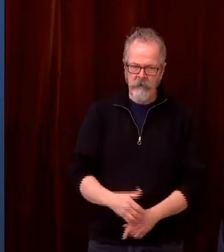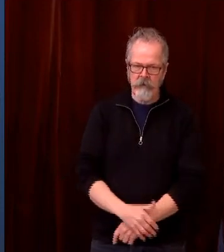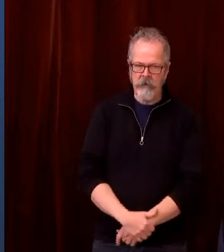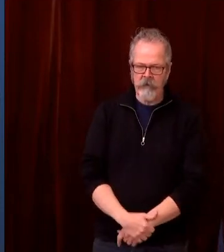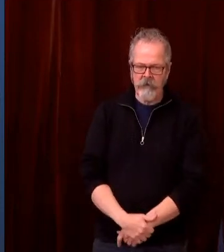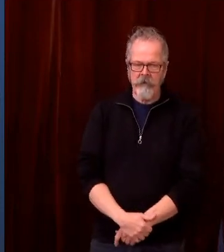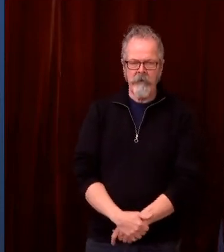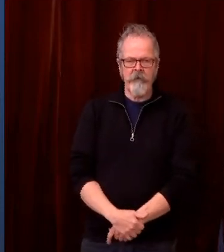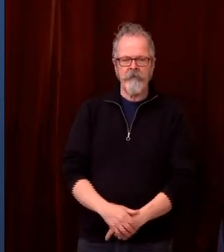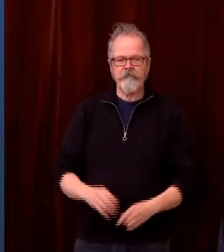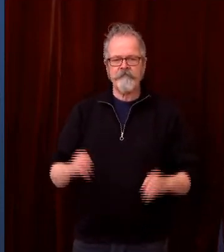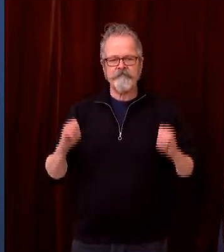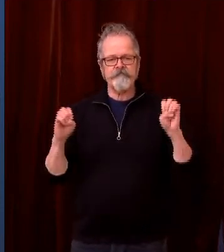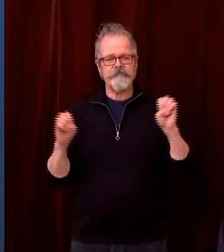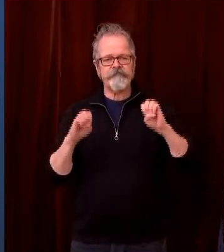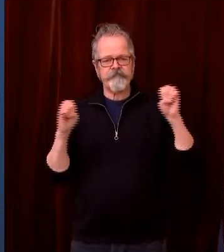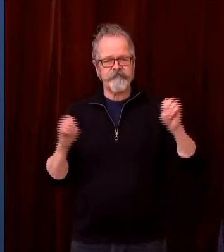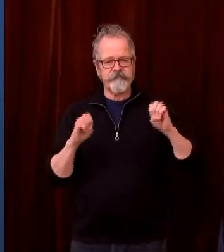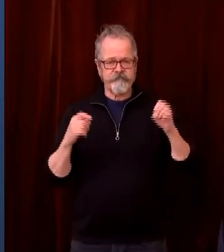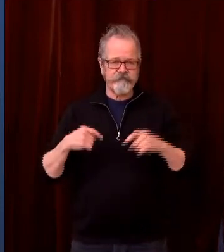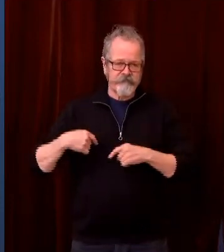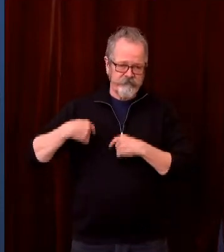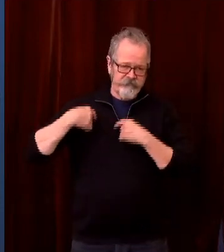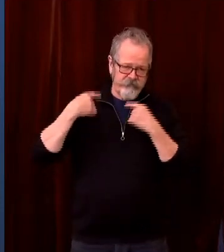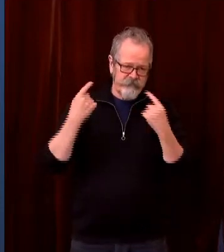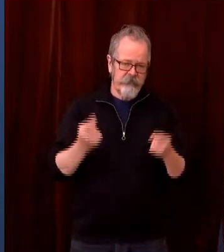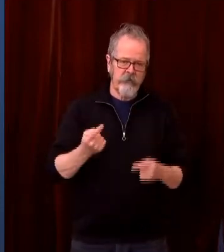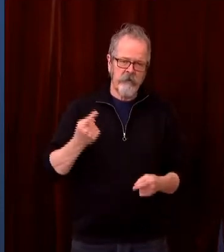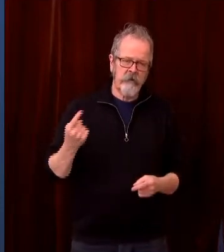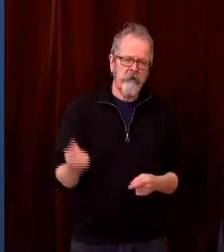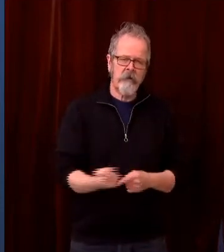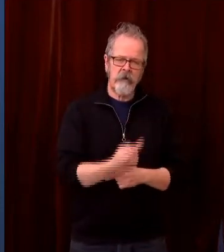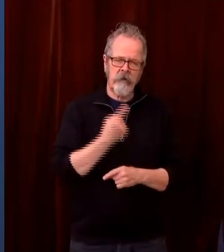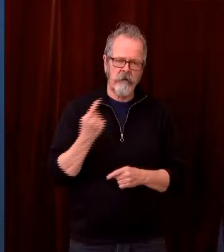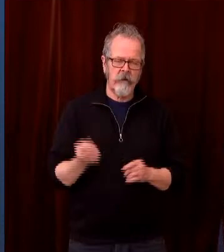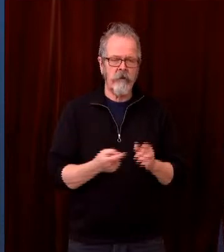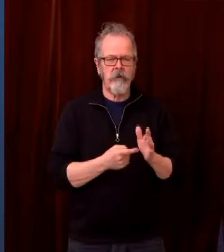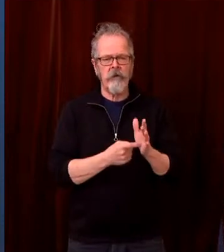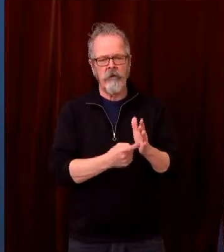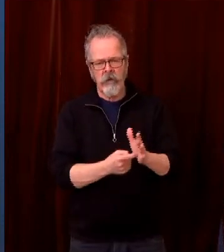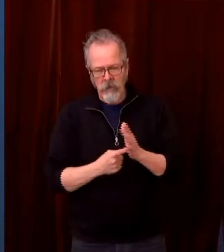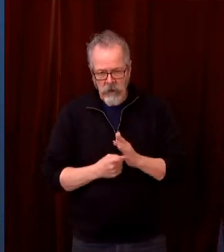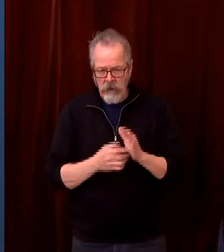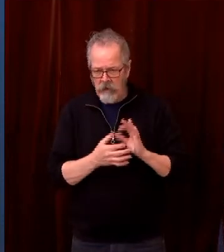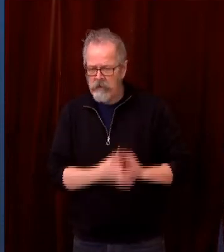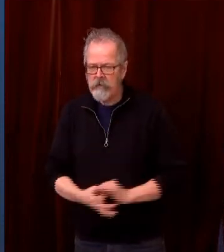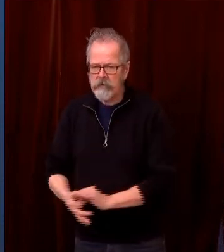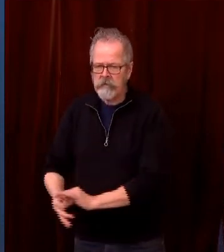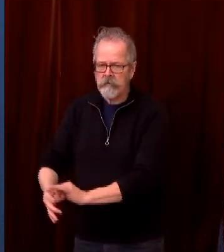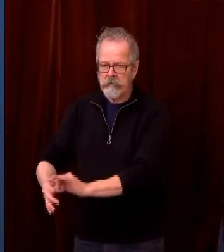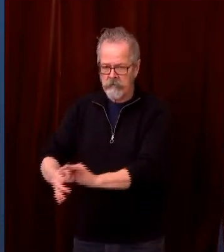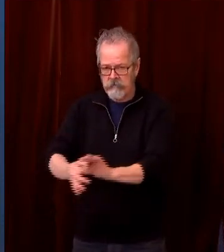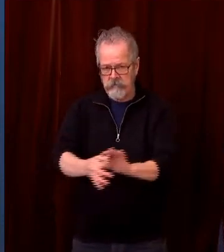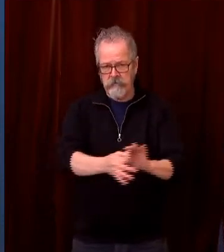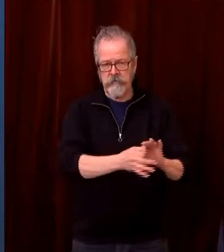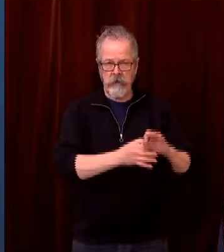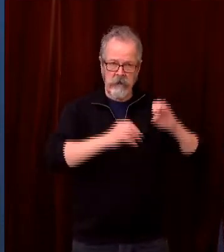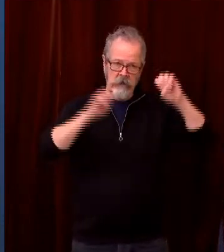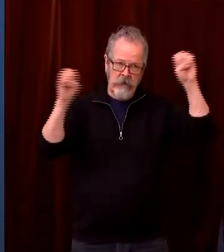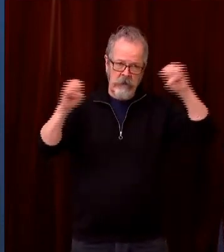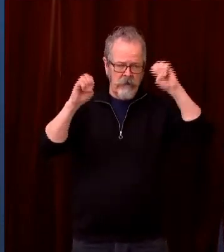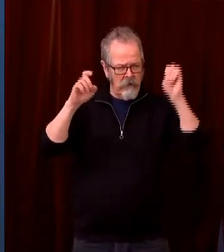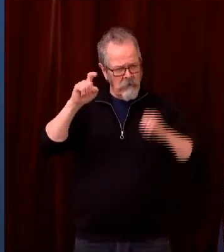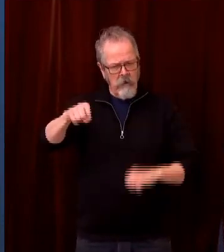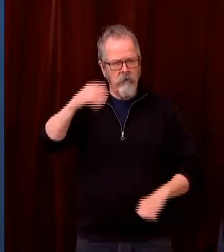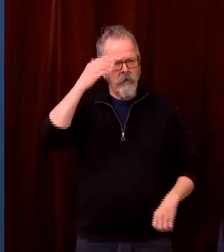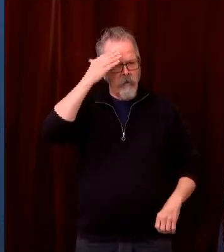mudslide or World War II. People pulled together. We need to pull together here. This is a moment where we got to pull together